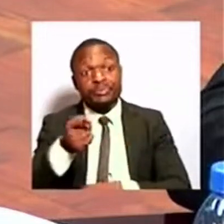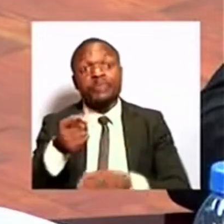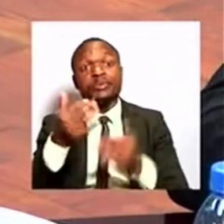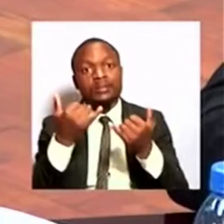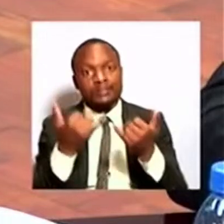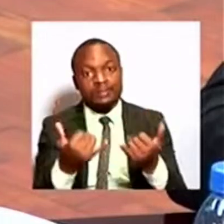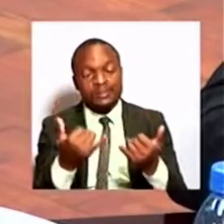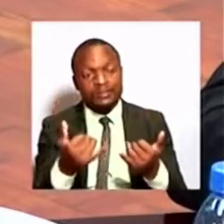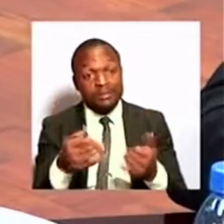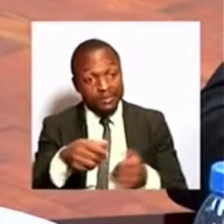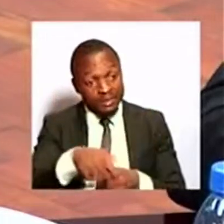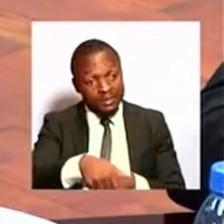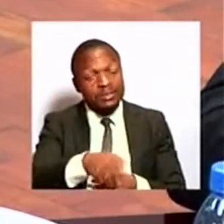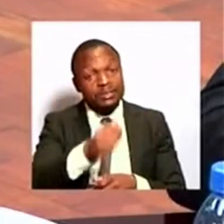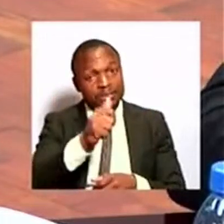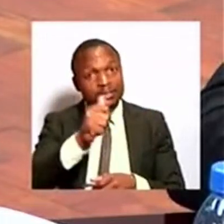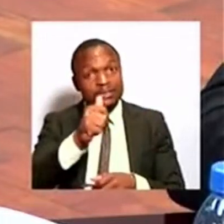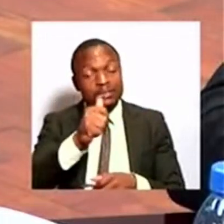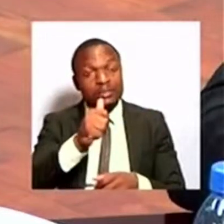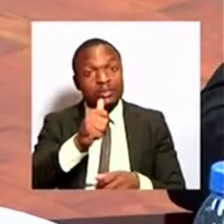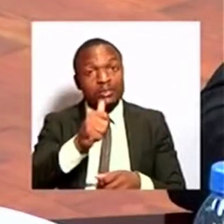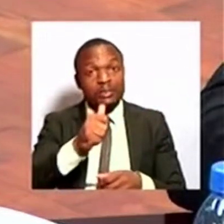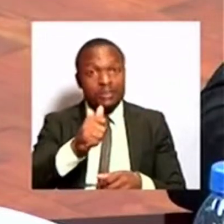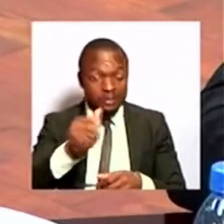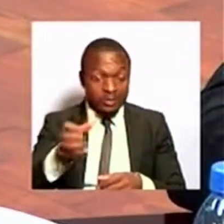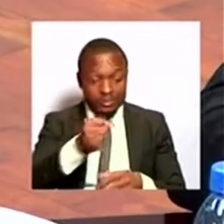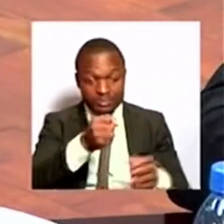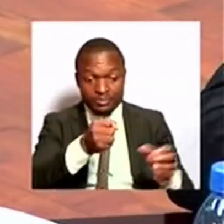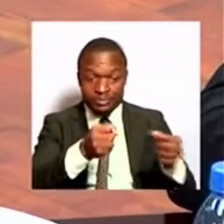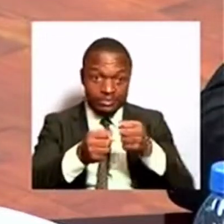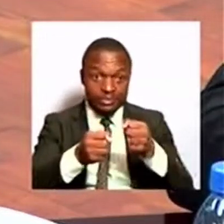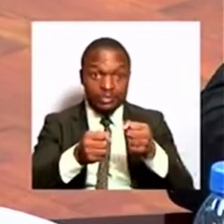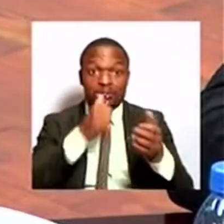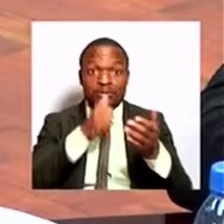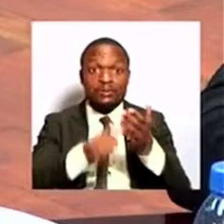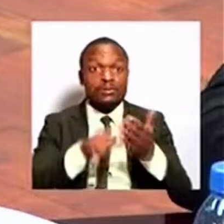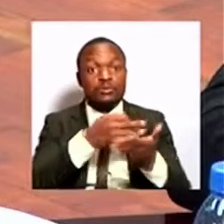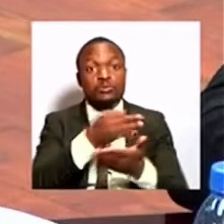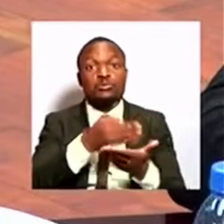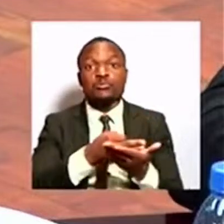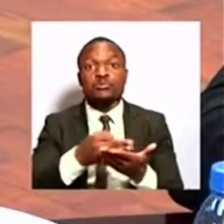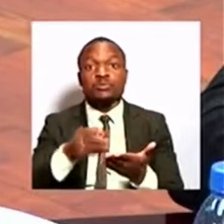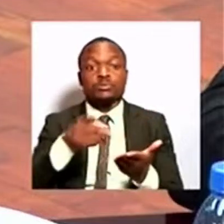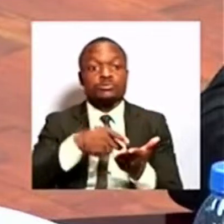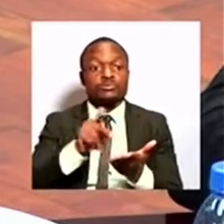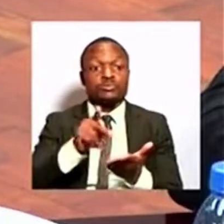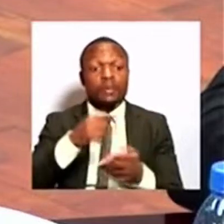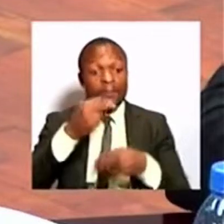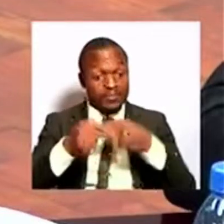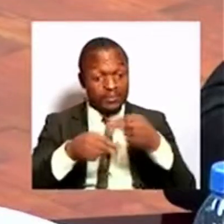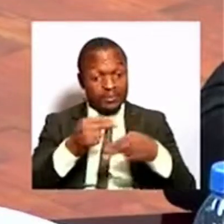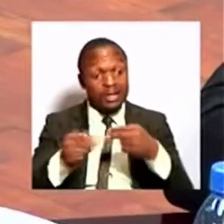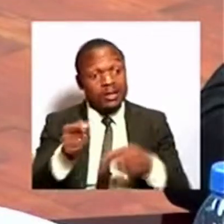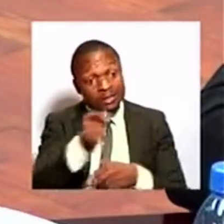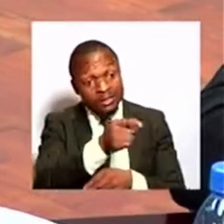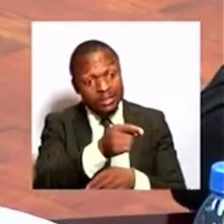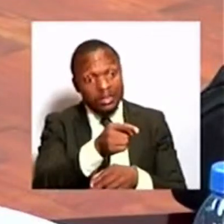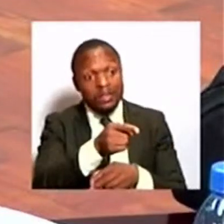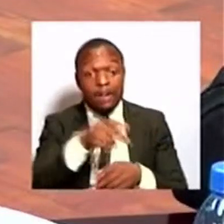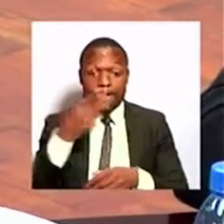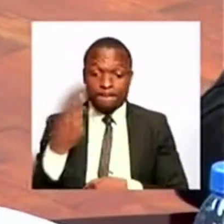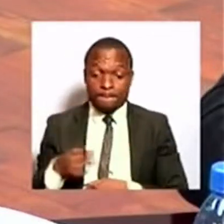rescinding the offer letters for those who have failed to pay. So meaning that those